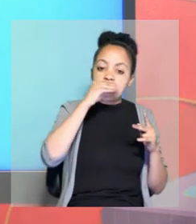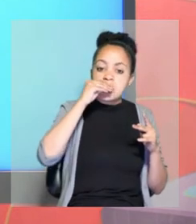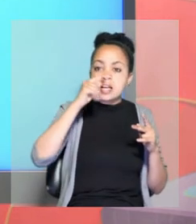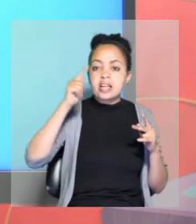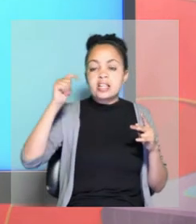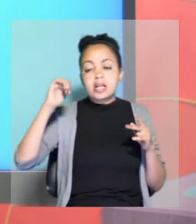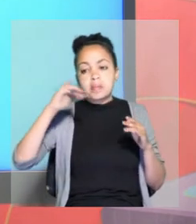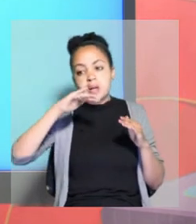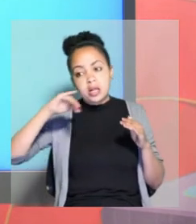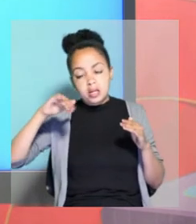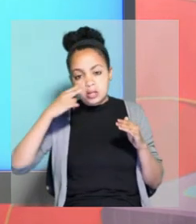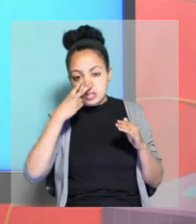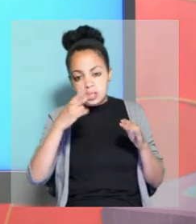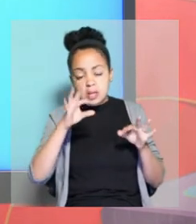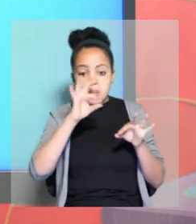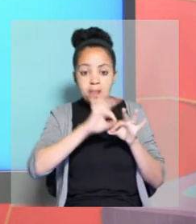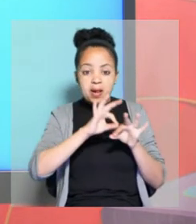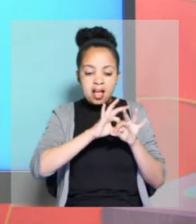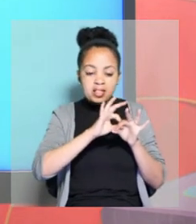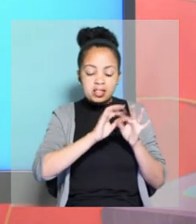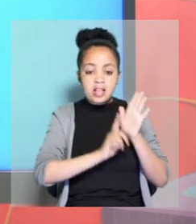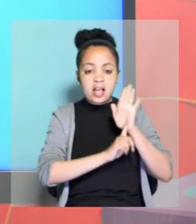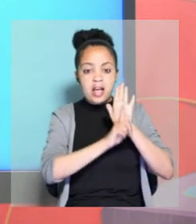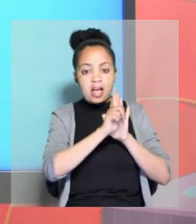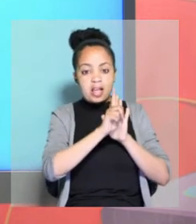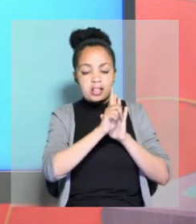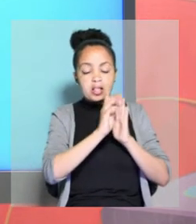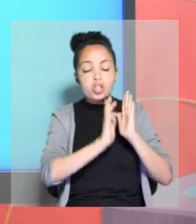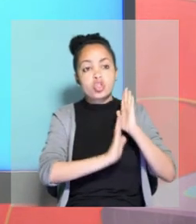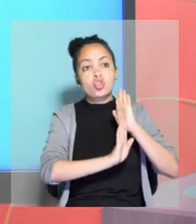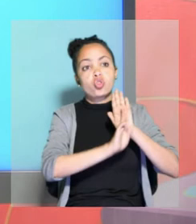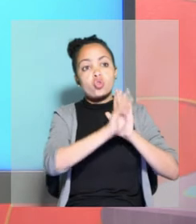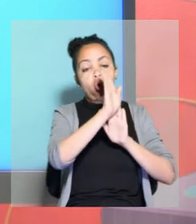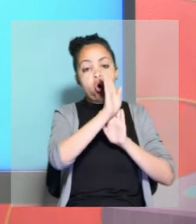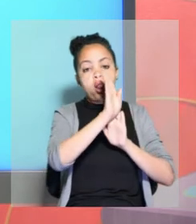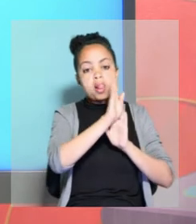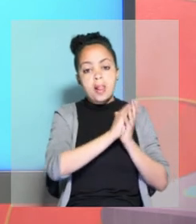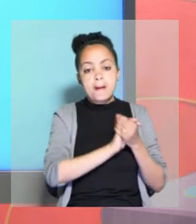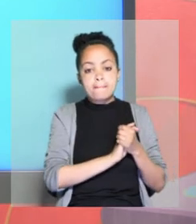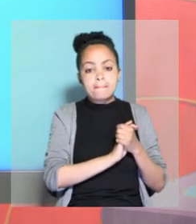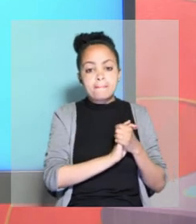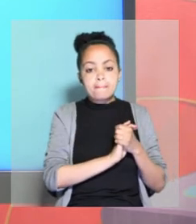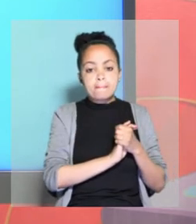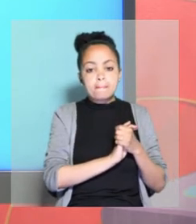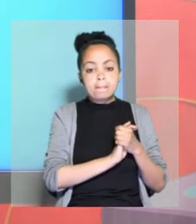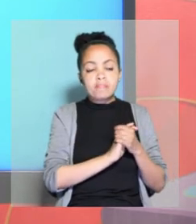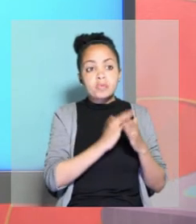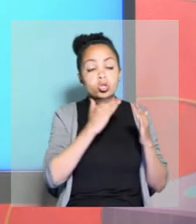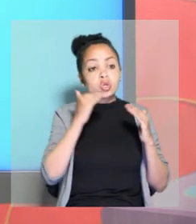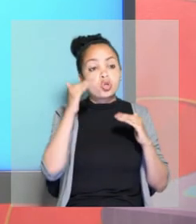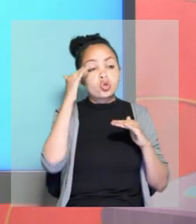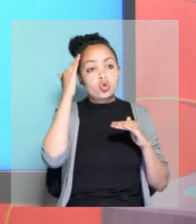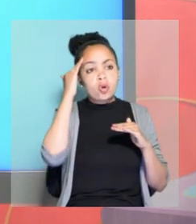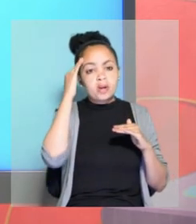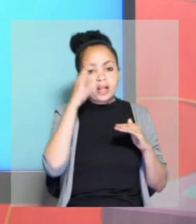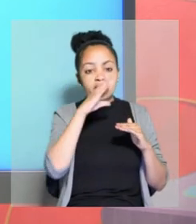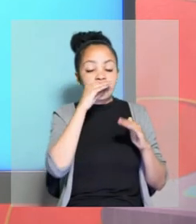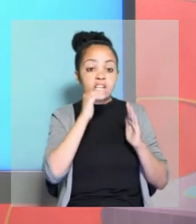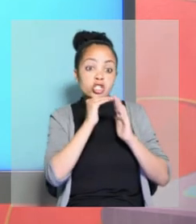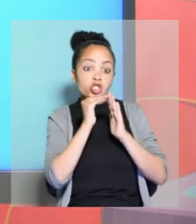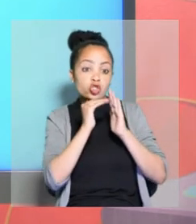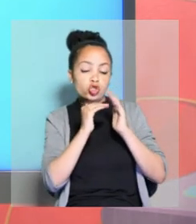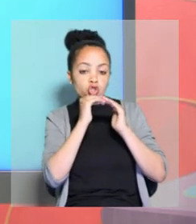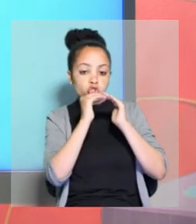terminal, which is recessive, plant height, which is tall, which is dominant, and again